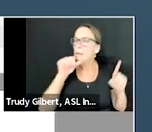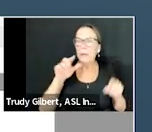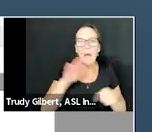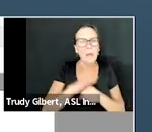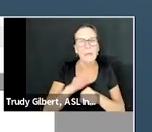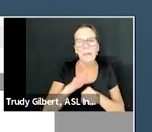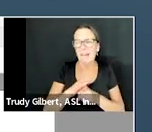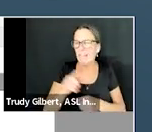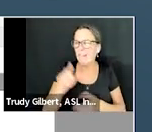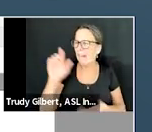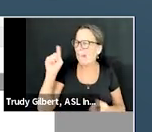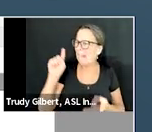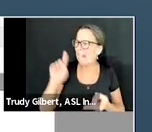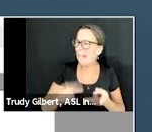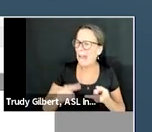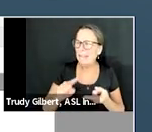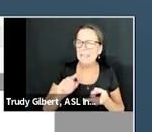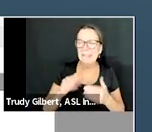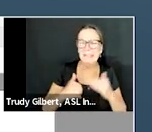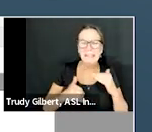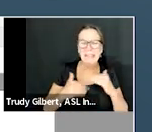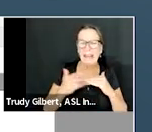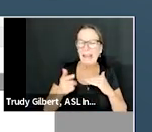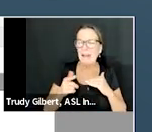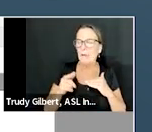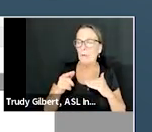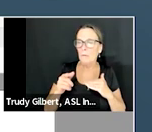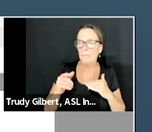than 0.5, less than